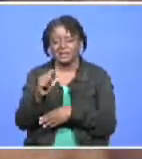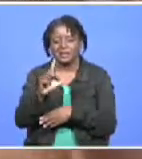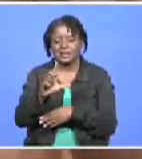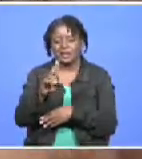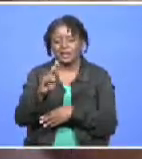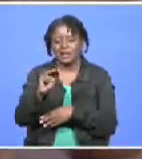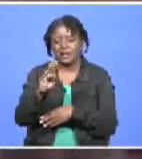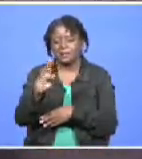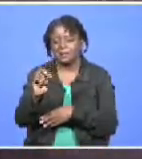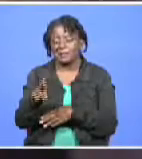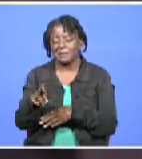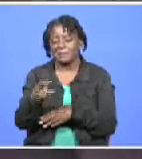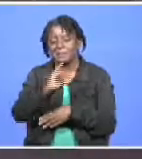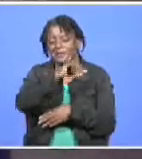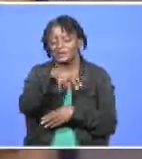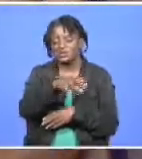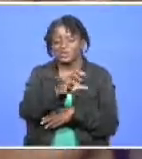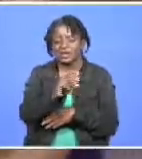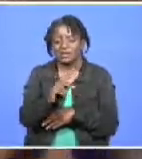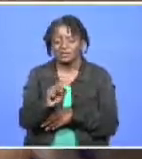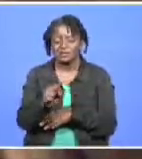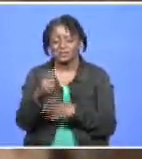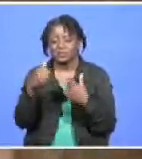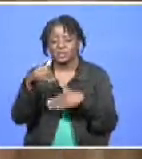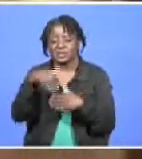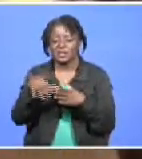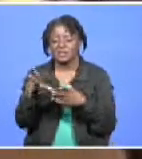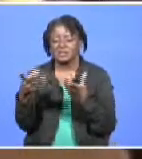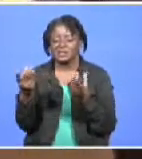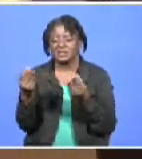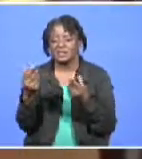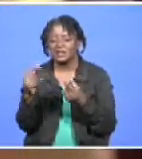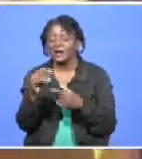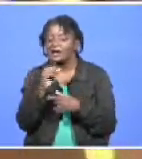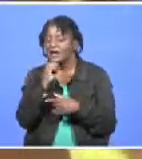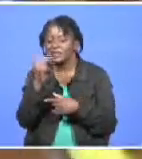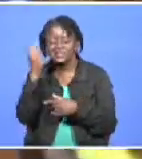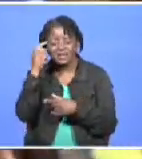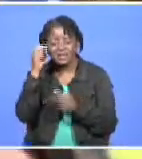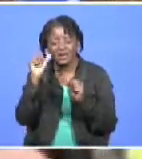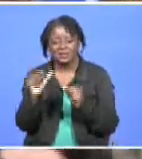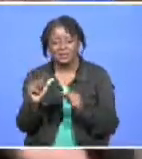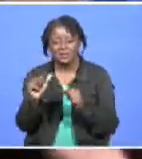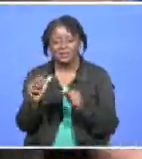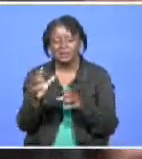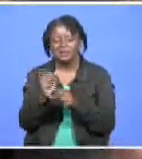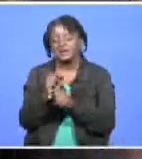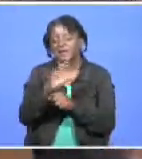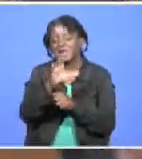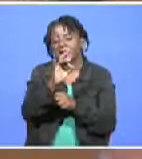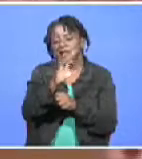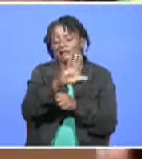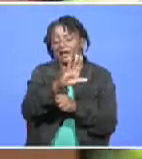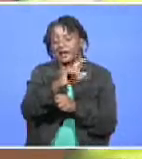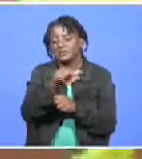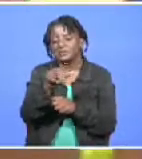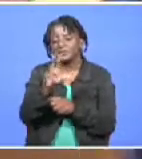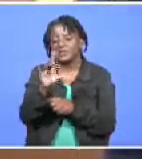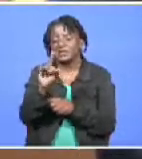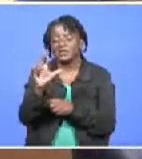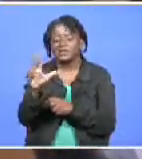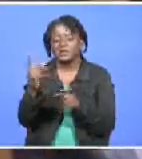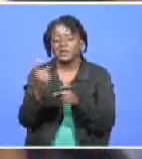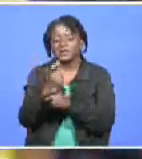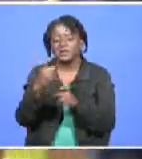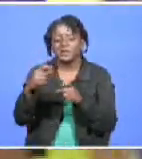and did the unthinkable. Bain's coast-to-coast layup gave Stephen F. Austin an 85-83 win over number 1